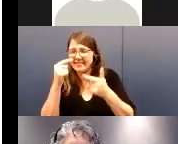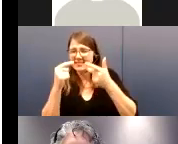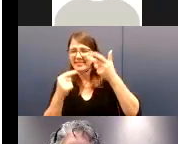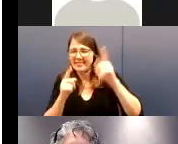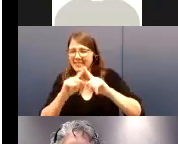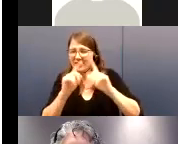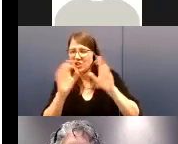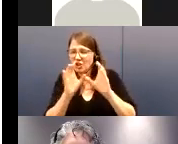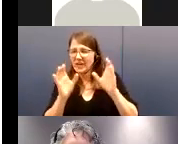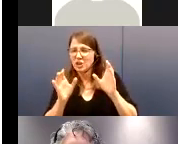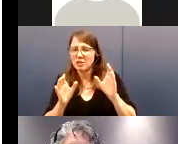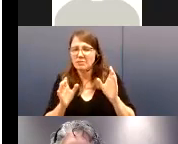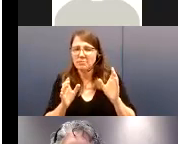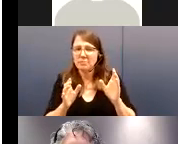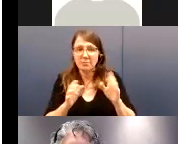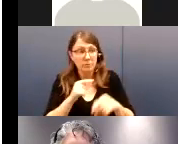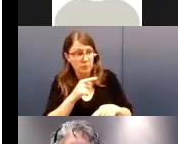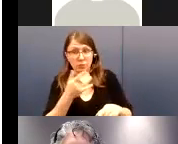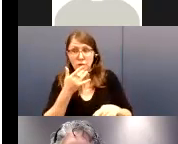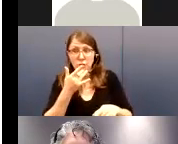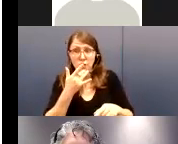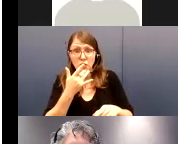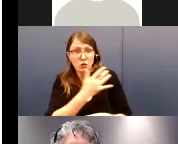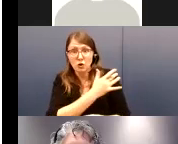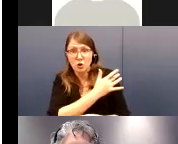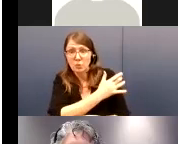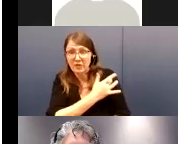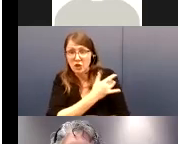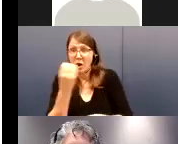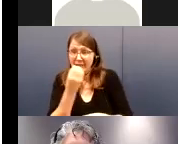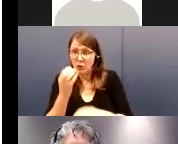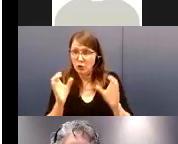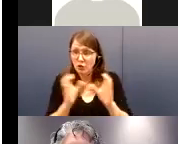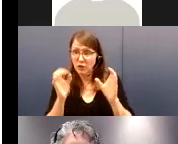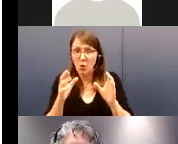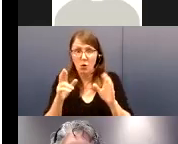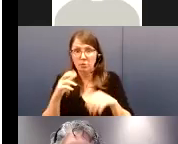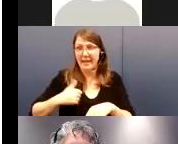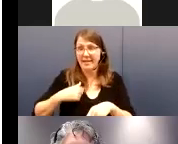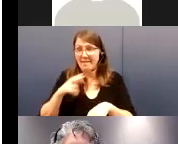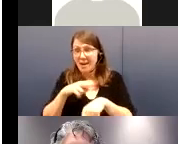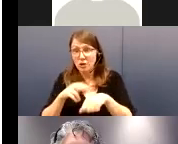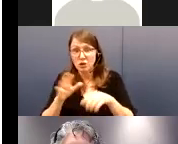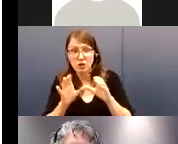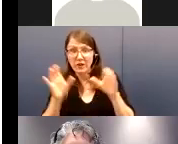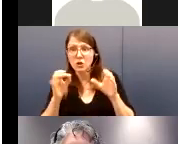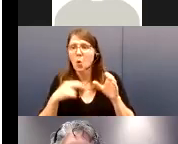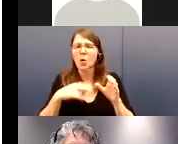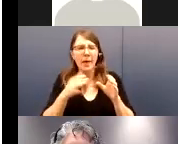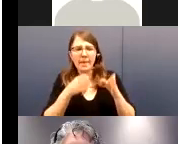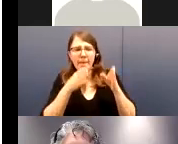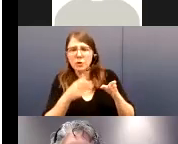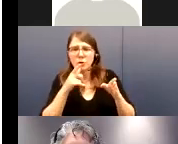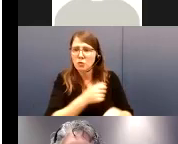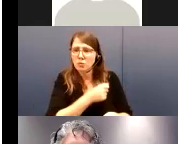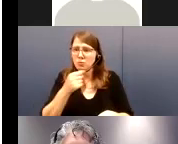you want a provincial or national standard, it's what else is that person bringing to the table, right? So I have a background in restorative,